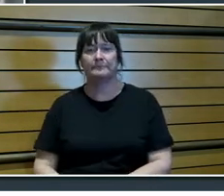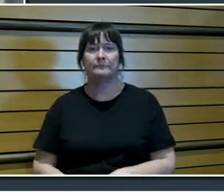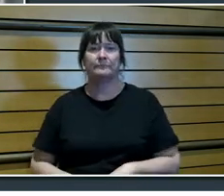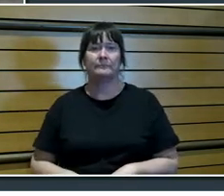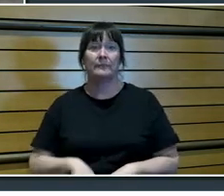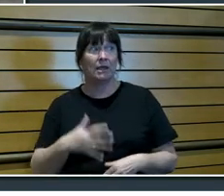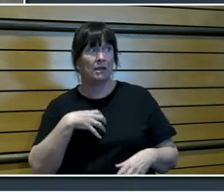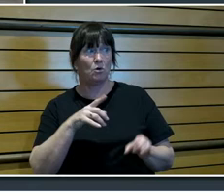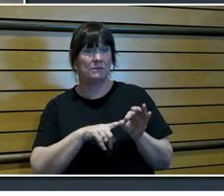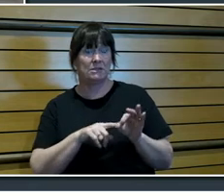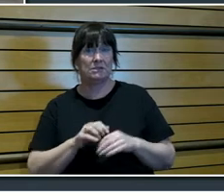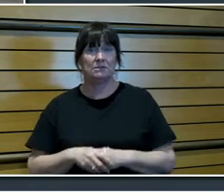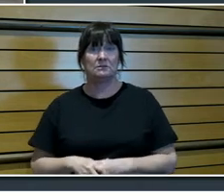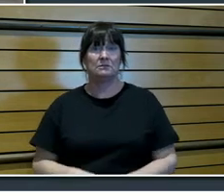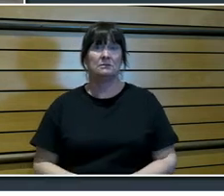there any further questions?